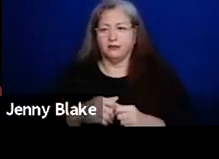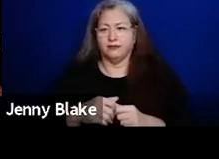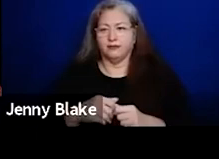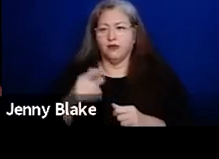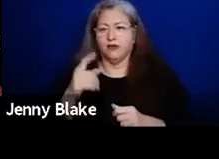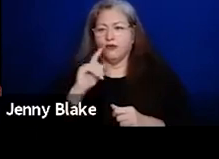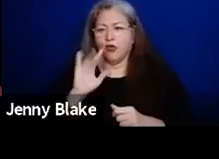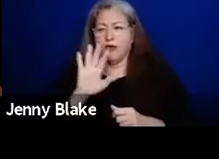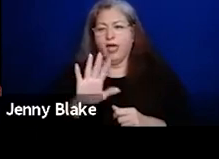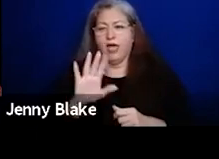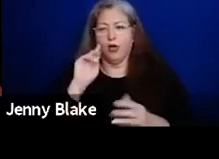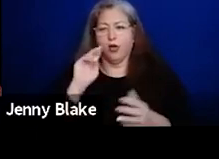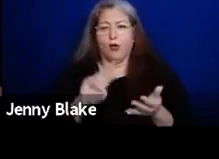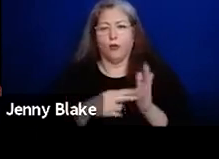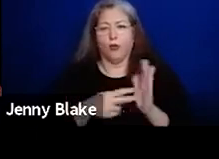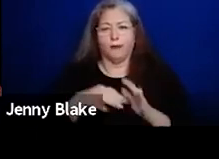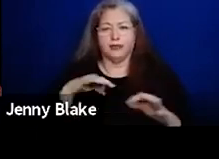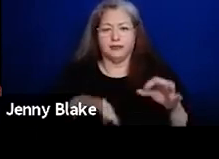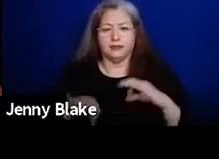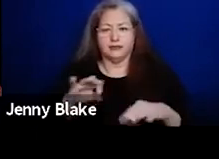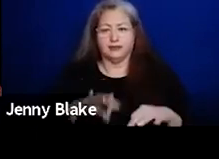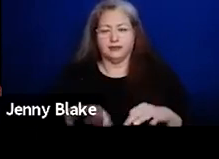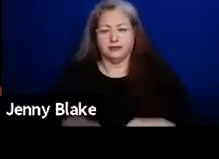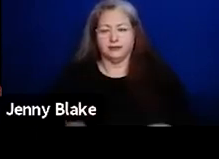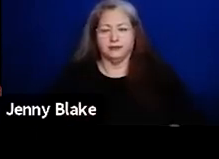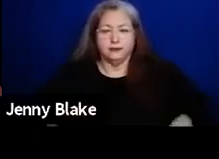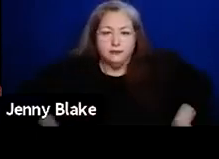these purposes. This is a video.